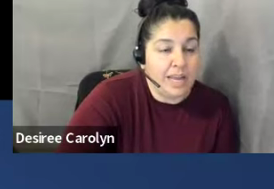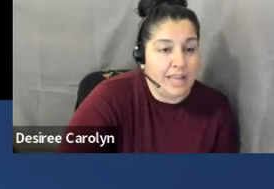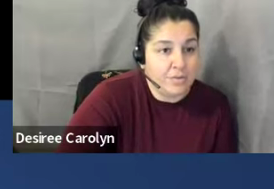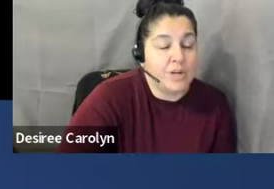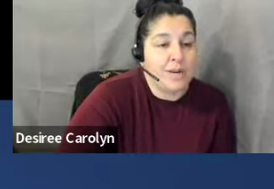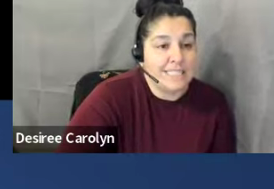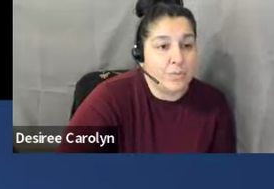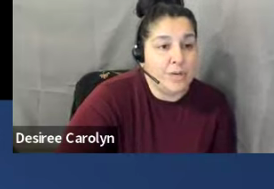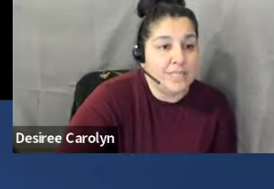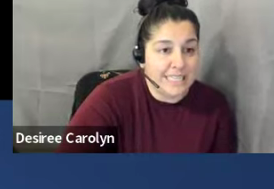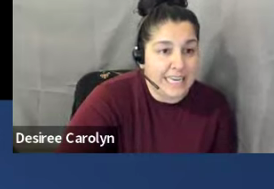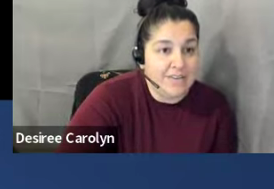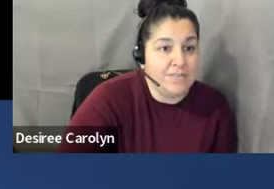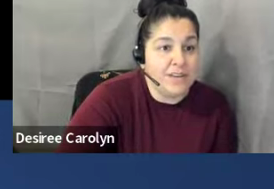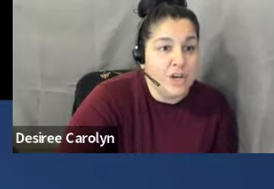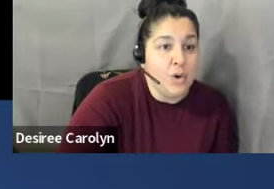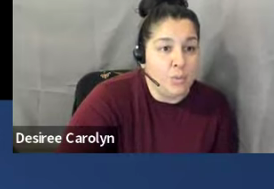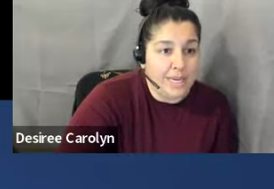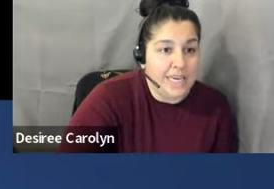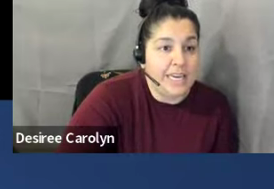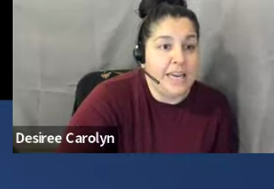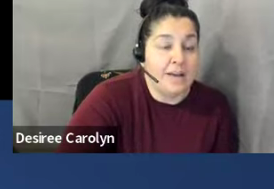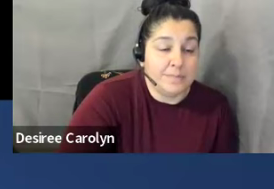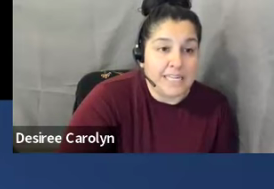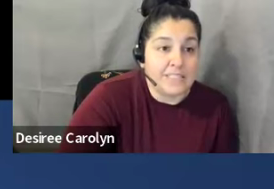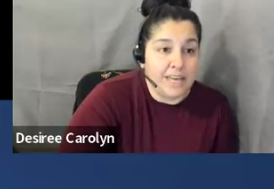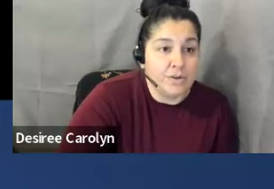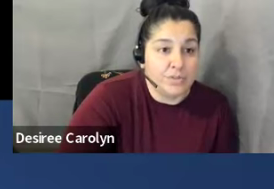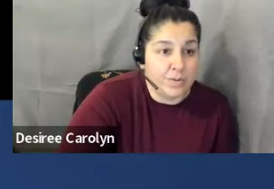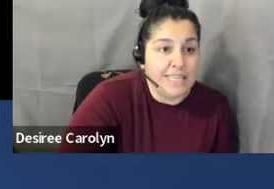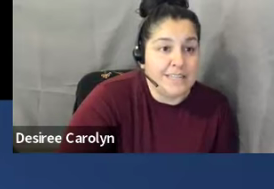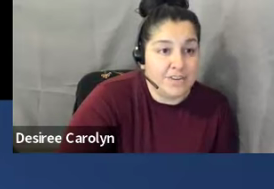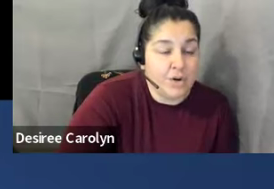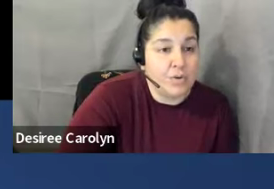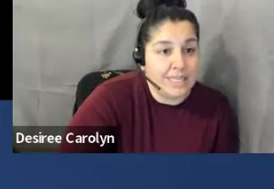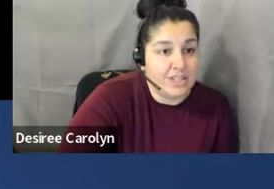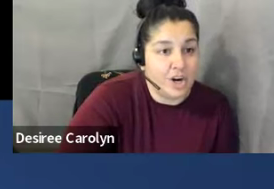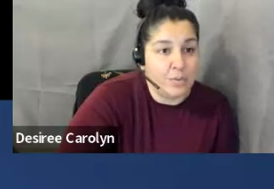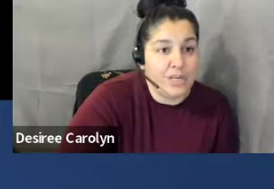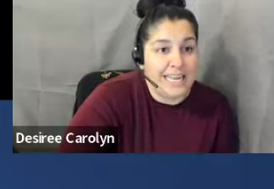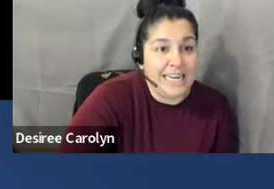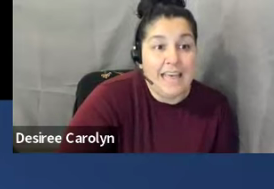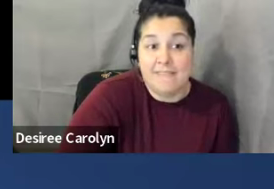So the requests that we receive, we satisfy those requests. If no requests are put in, then